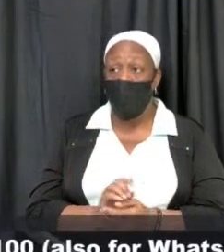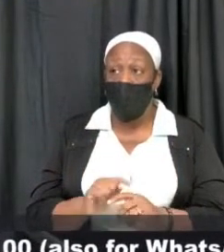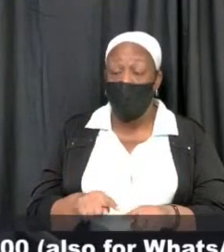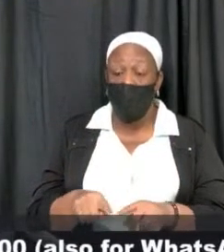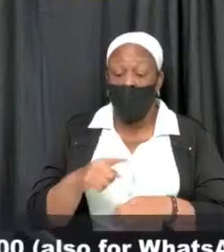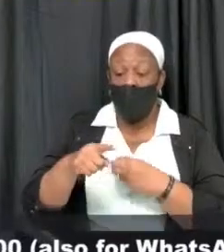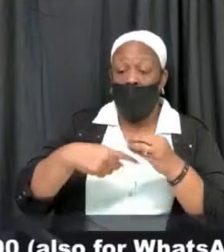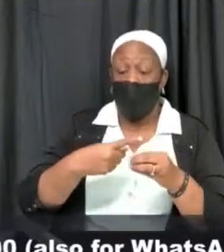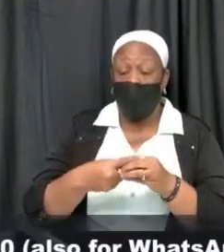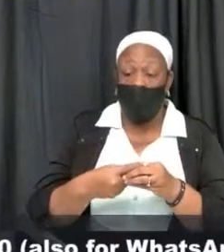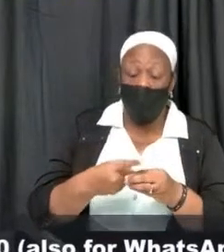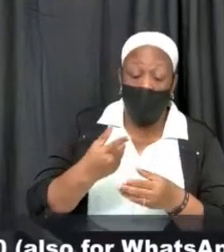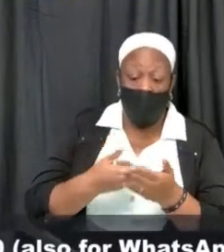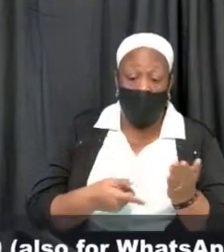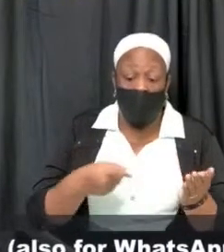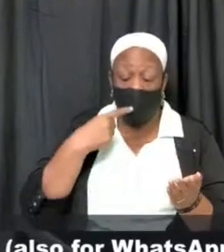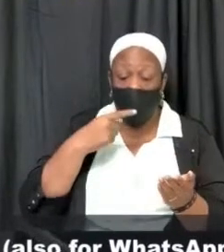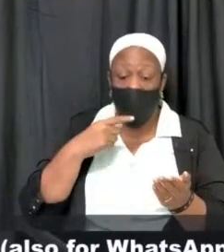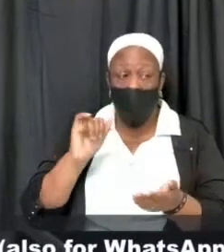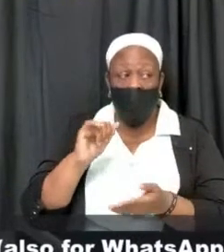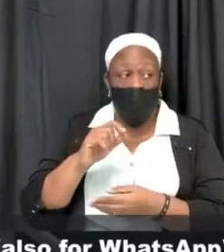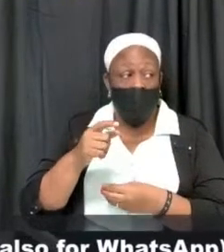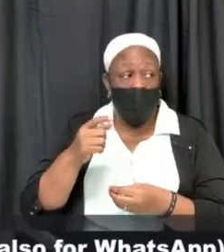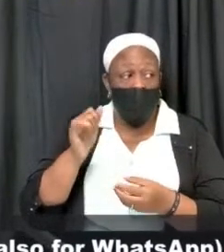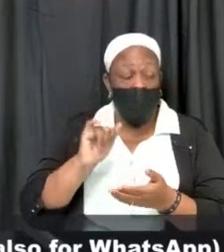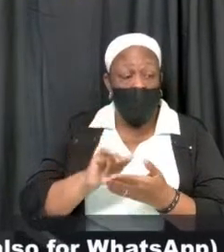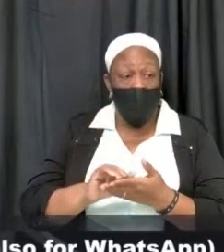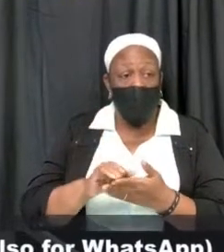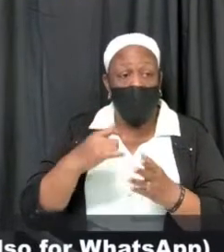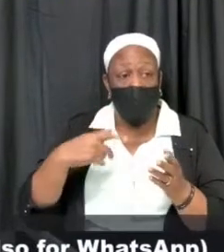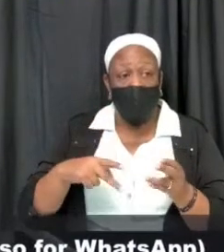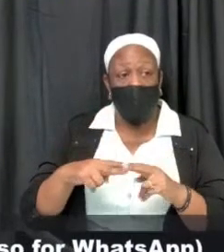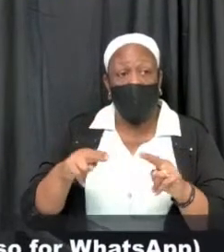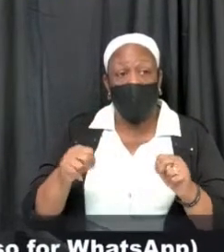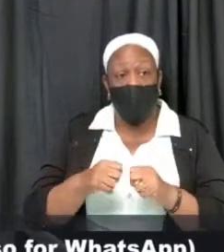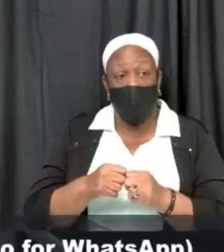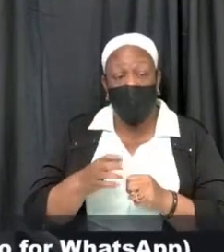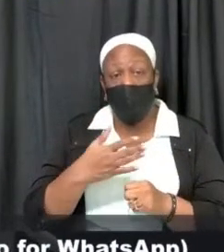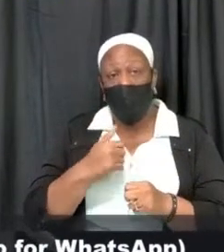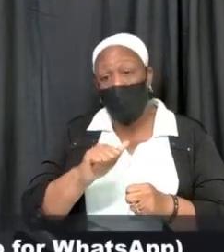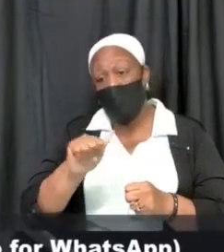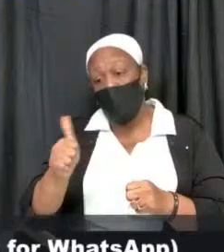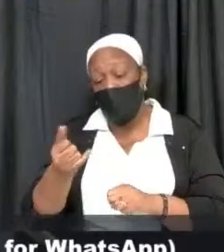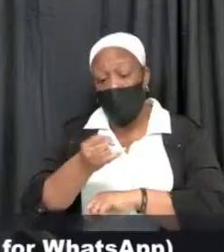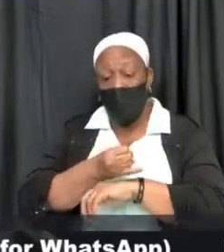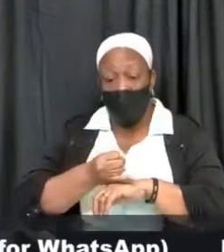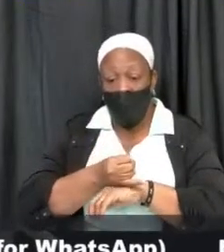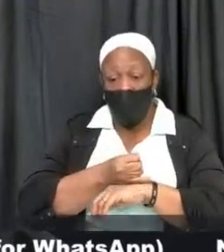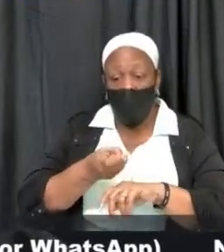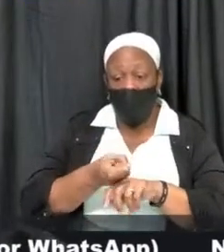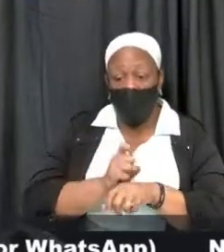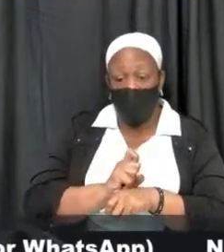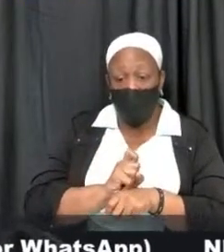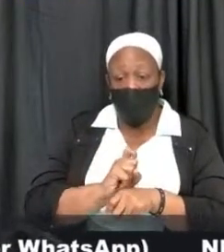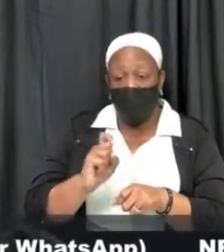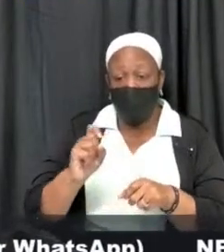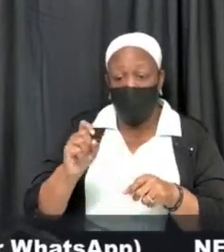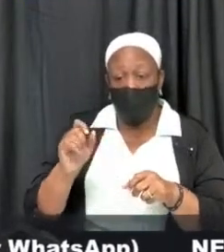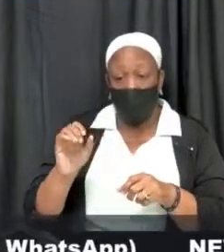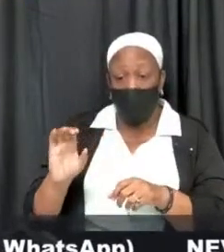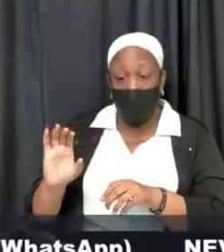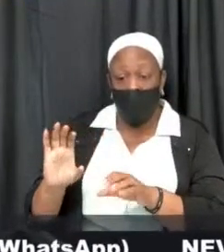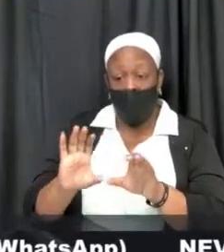6, 7, and 8, and other articles of the International Criminal Court